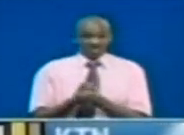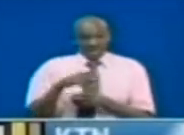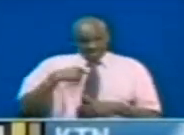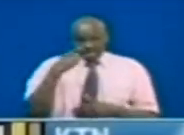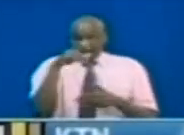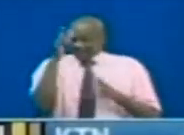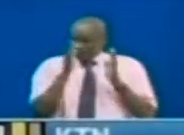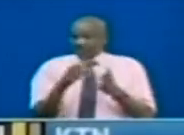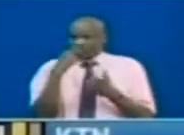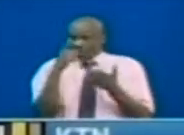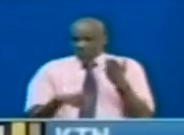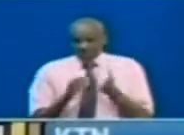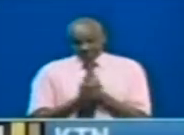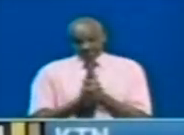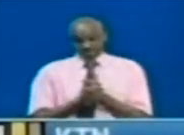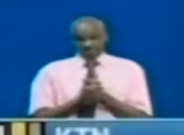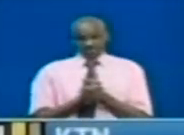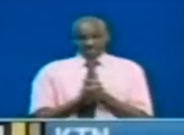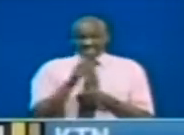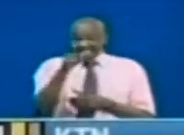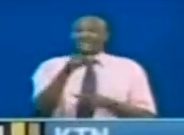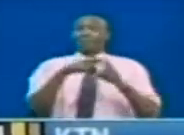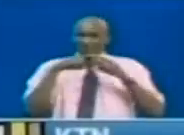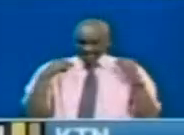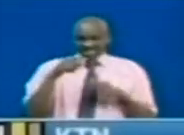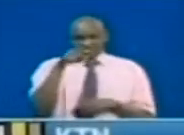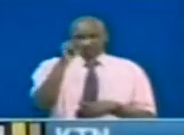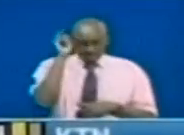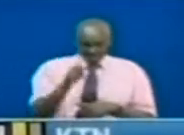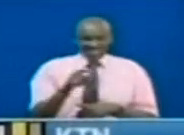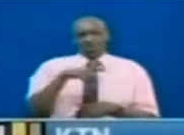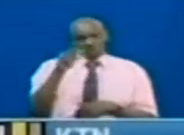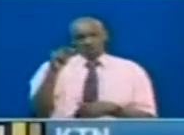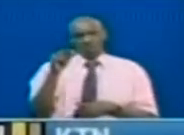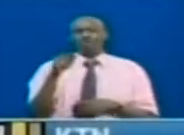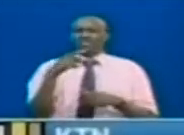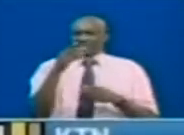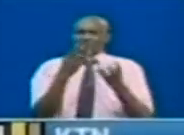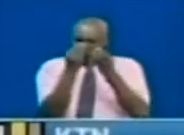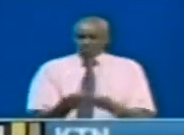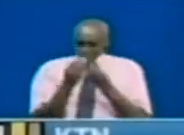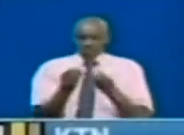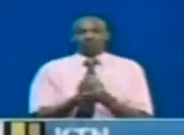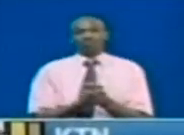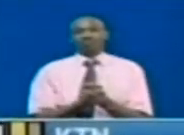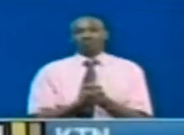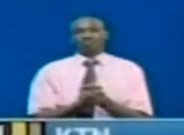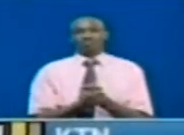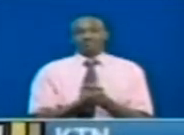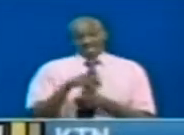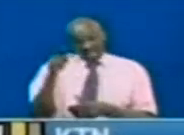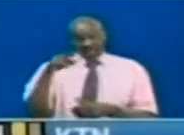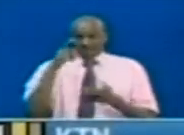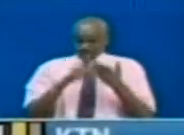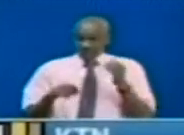Am Danny K tweeted, quote, "That Pastor Kanyari should be held for extortion," end of quote. In a